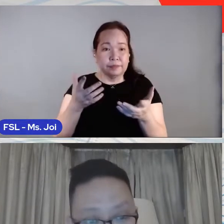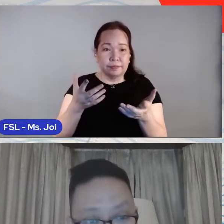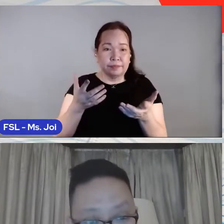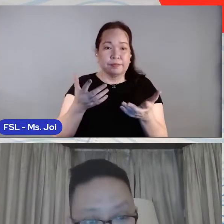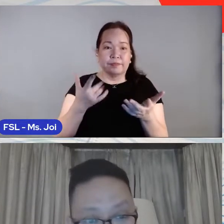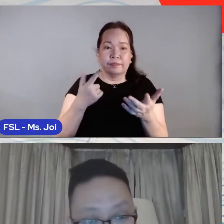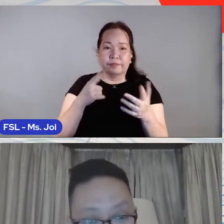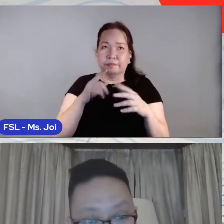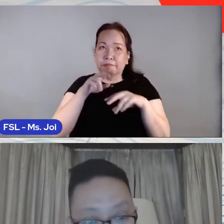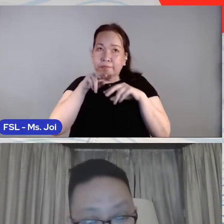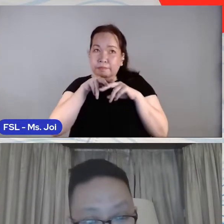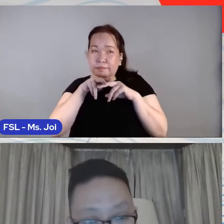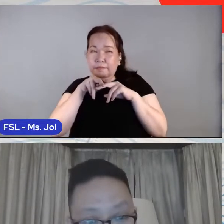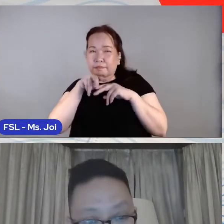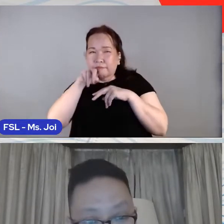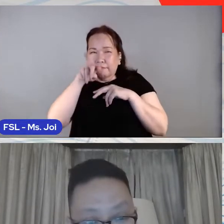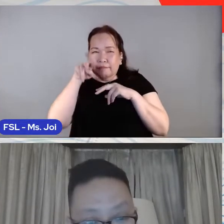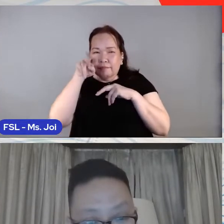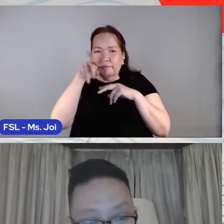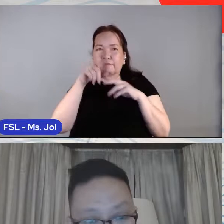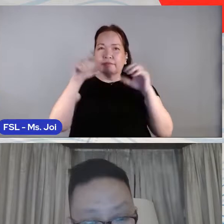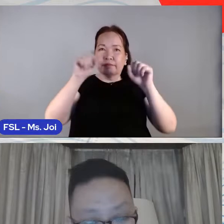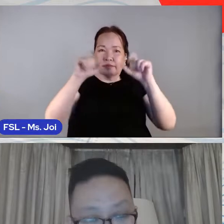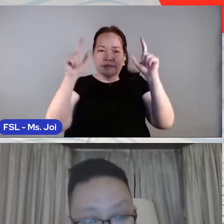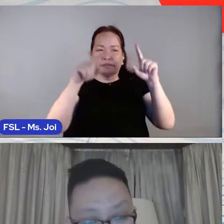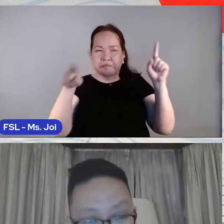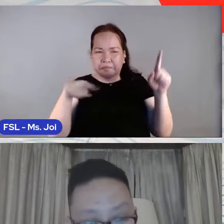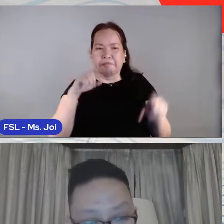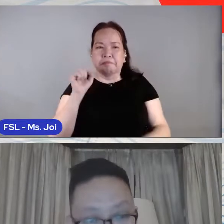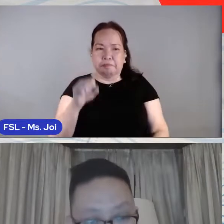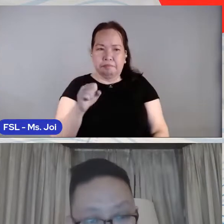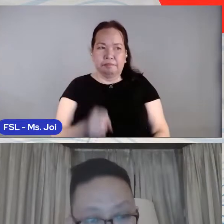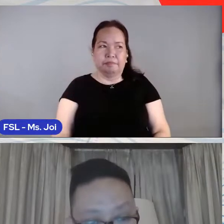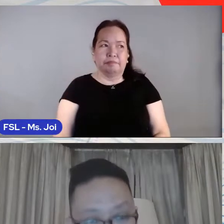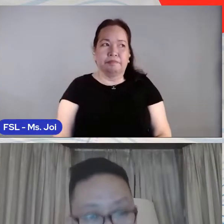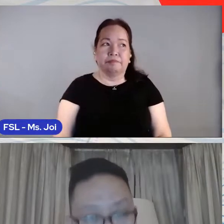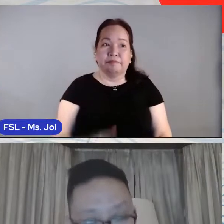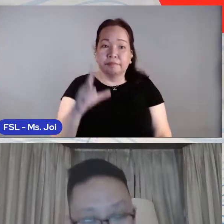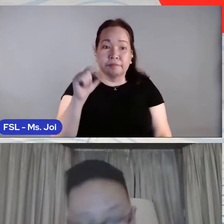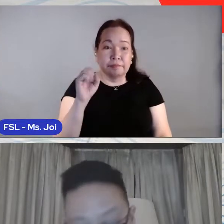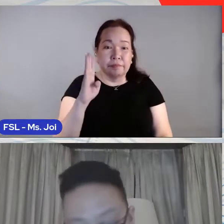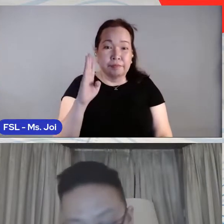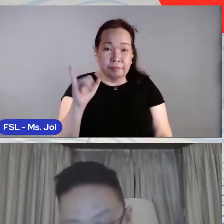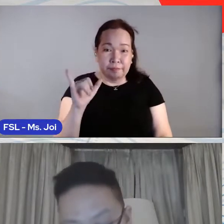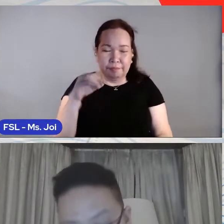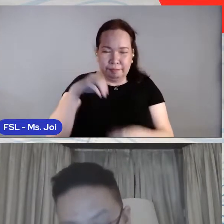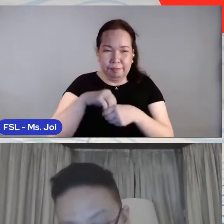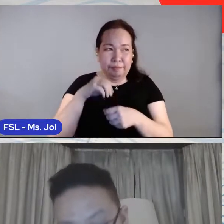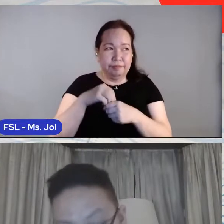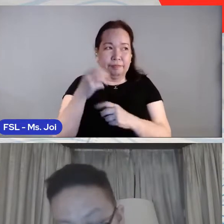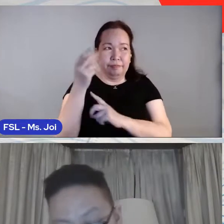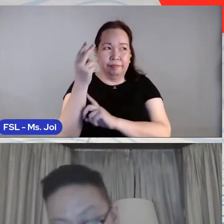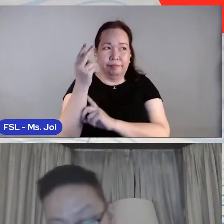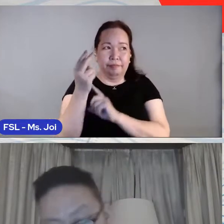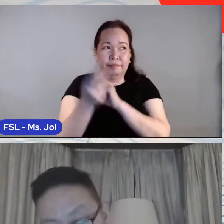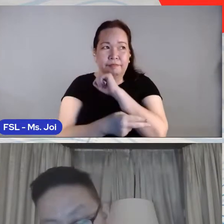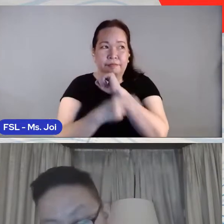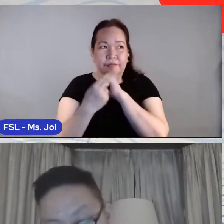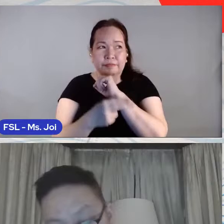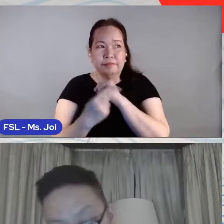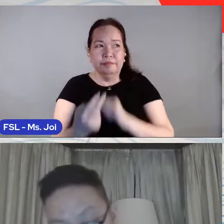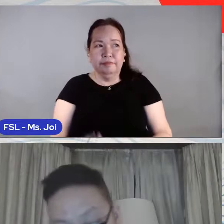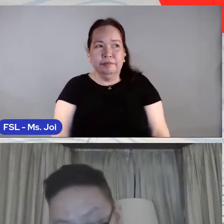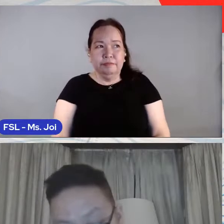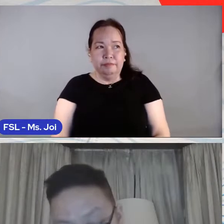comfortably. Yung live stream po natin, pwede nyo pong panoorin doon sa lobby ng Diamond Hotel. Okay. So, ayan